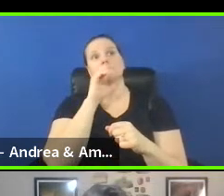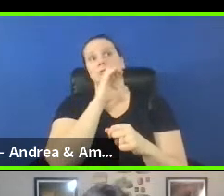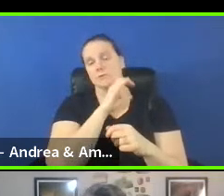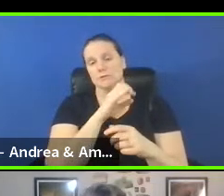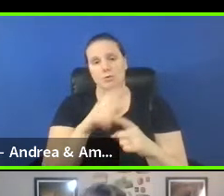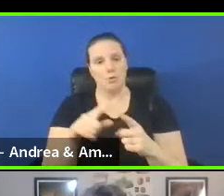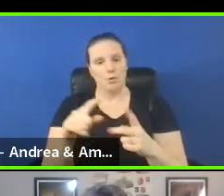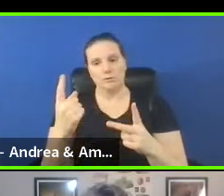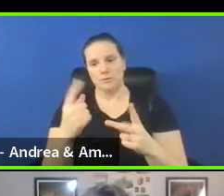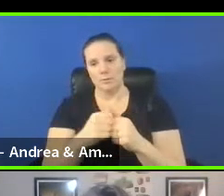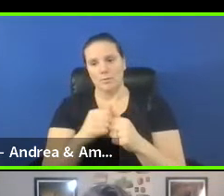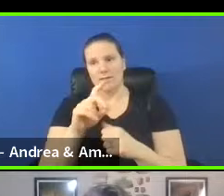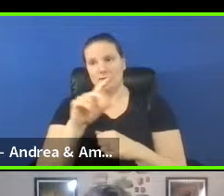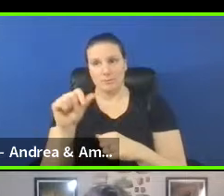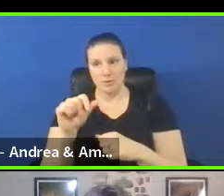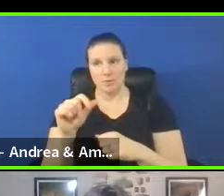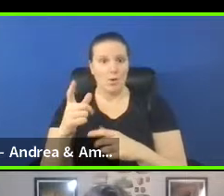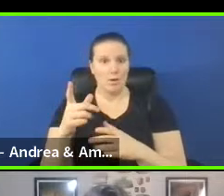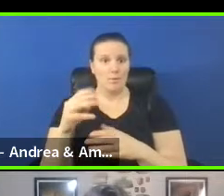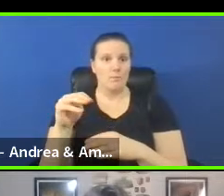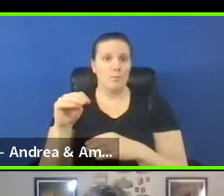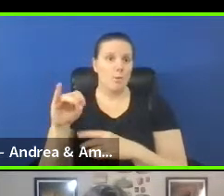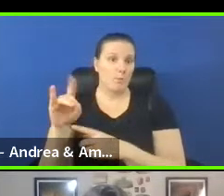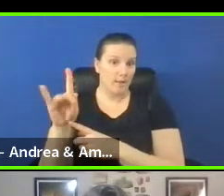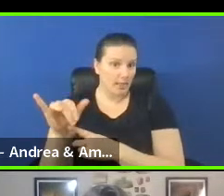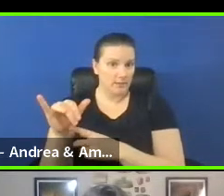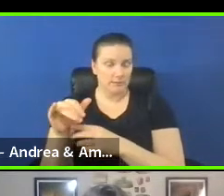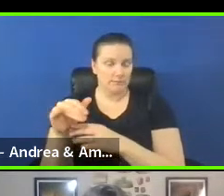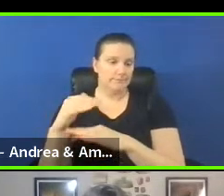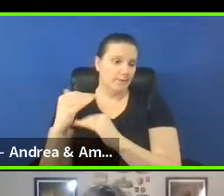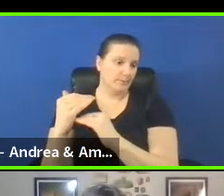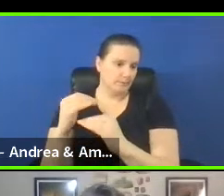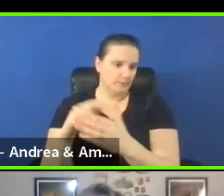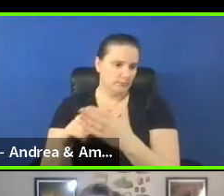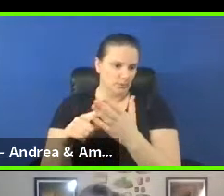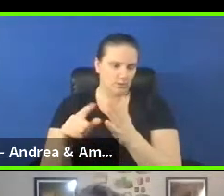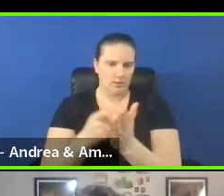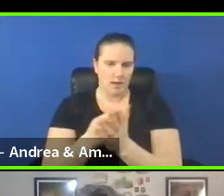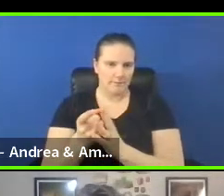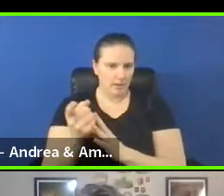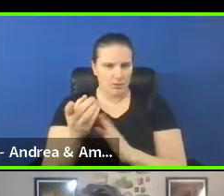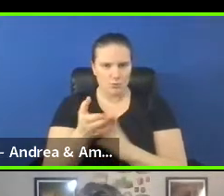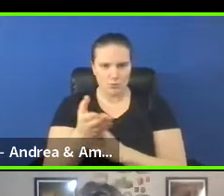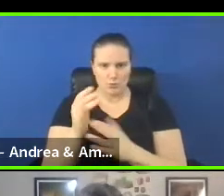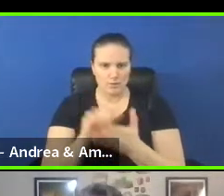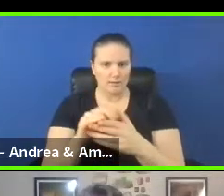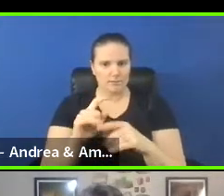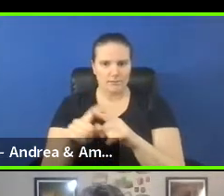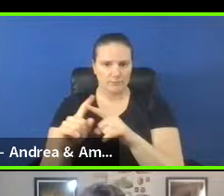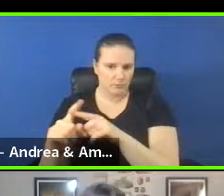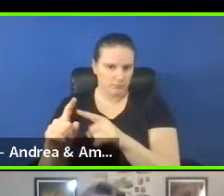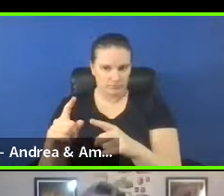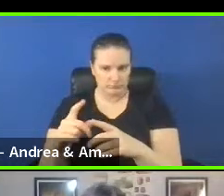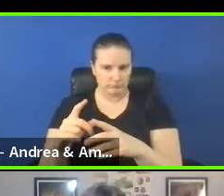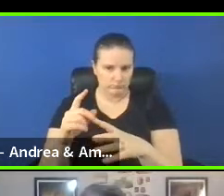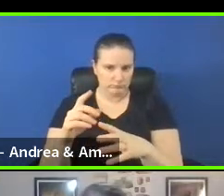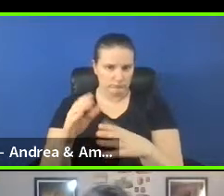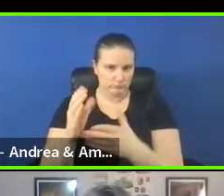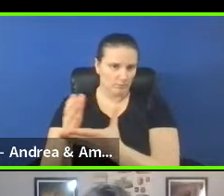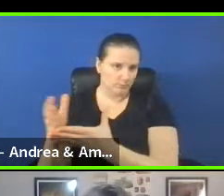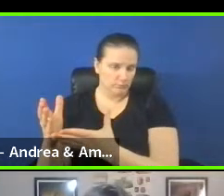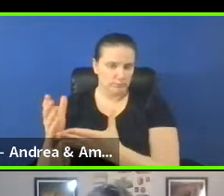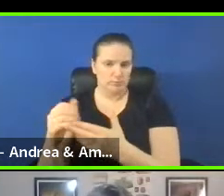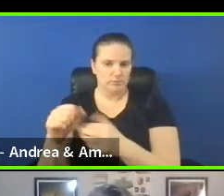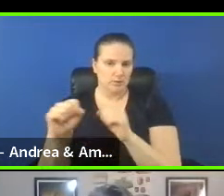or someone with a disability or a mobility constraint to navigate to these different stops and these